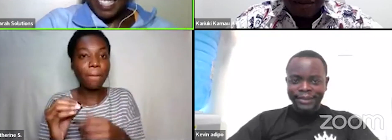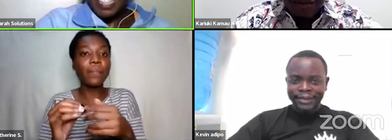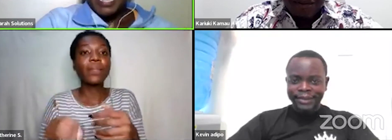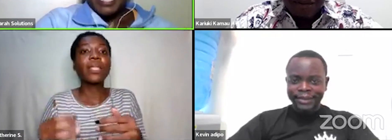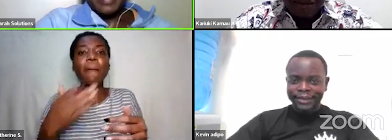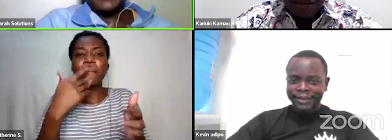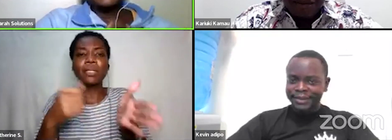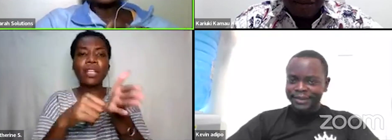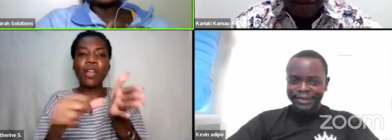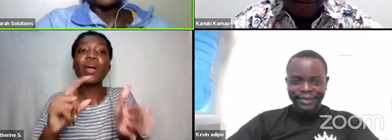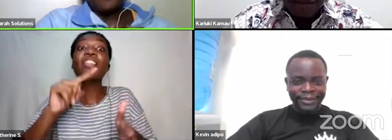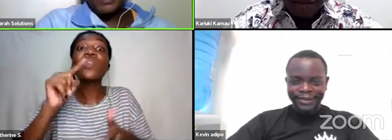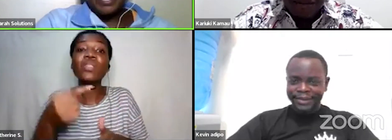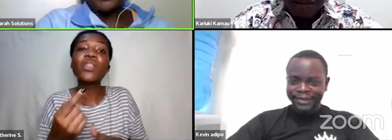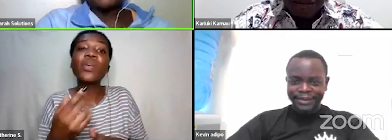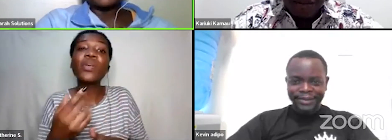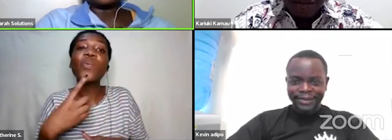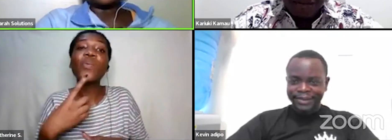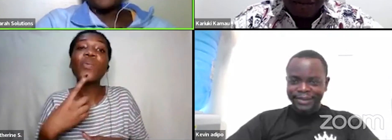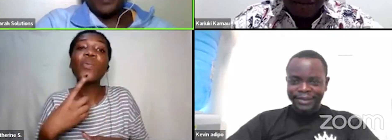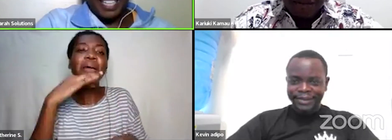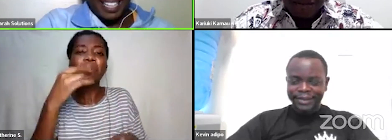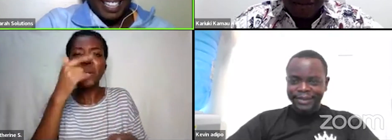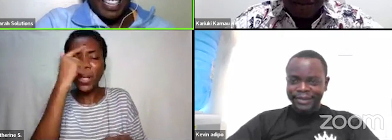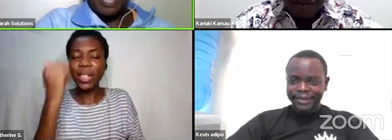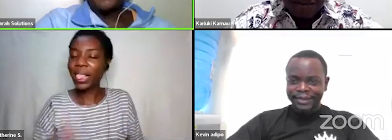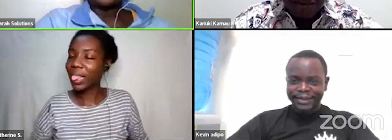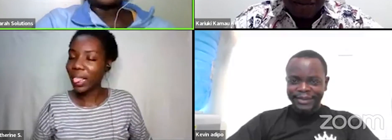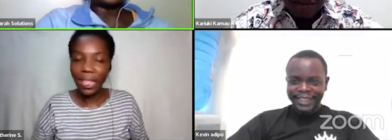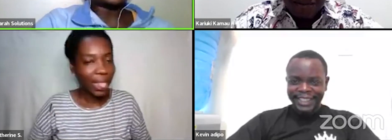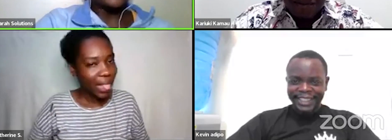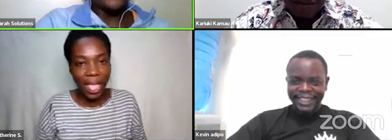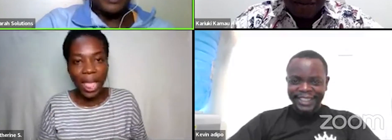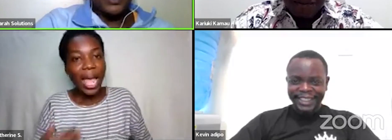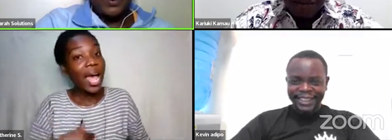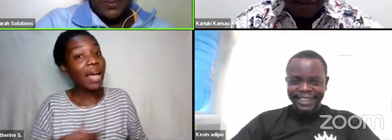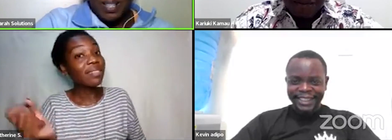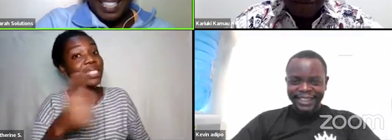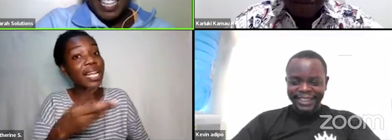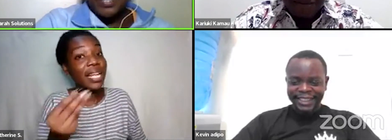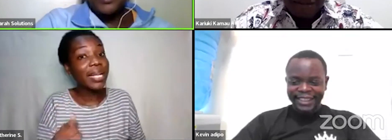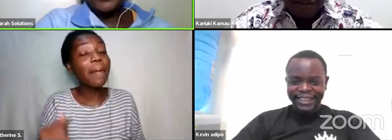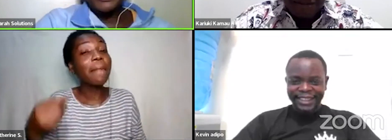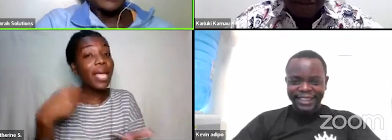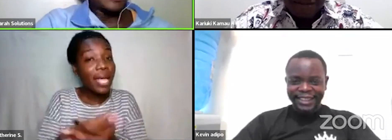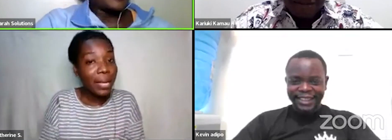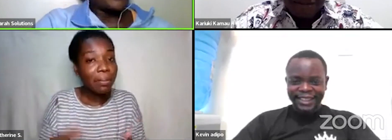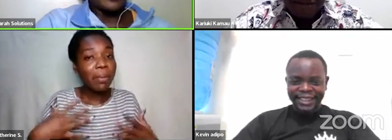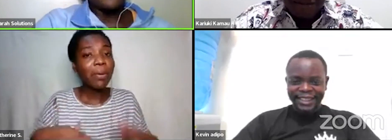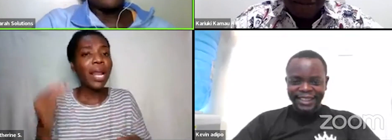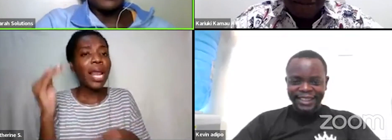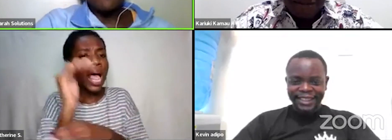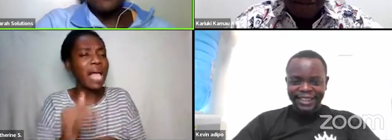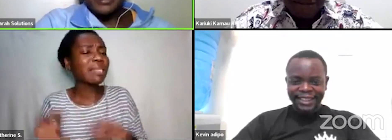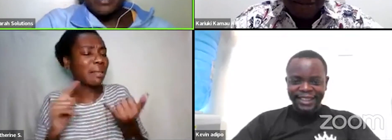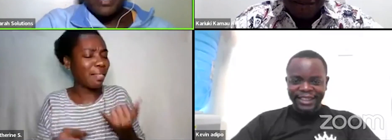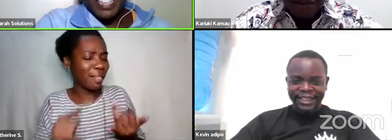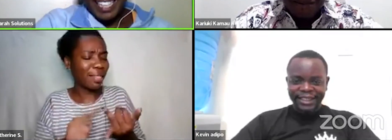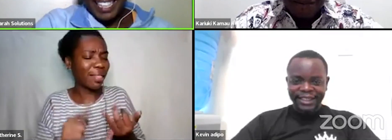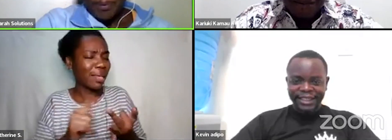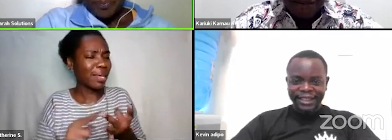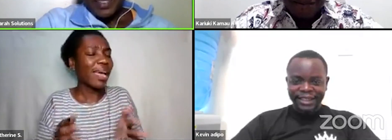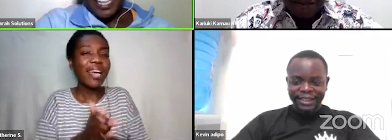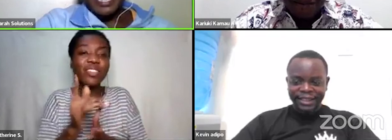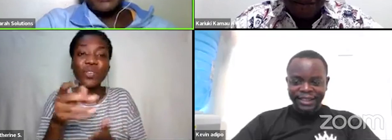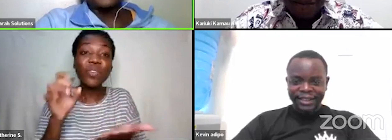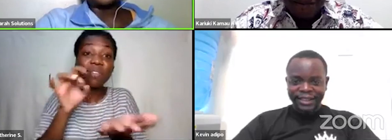my God, in this economy and you have salaries to pay and people asking you, I don't know what, and you cannot fire everyone